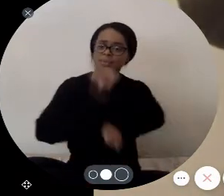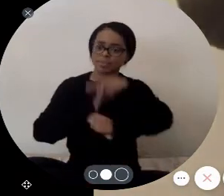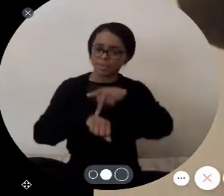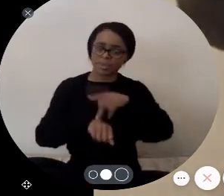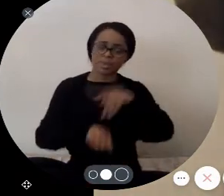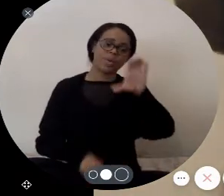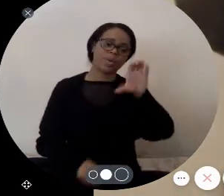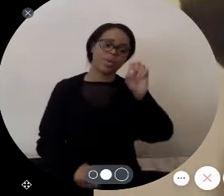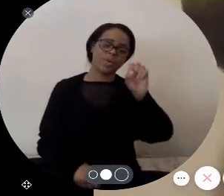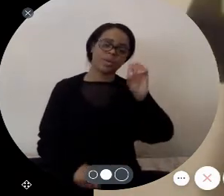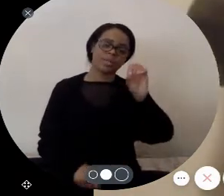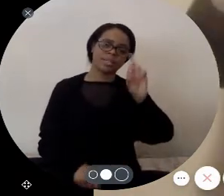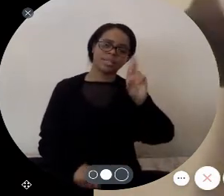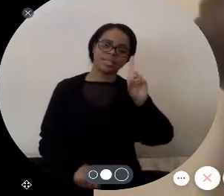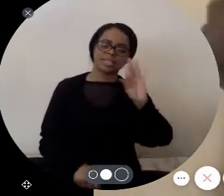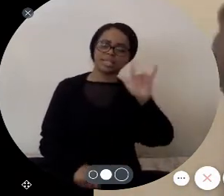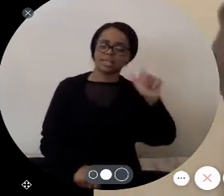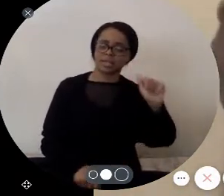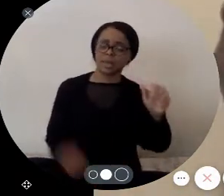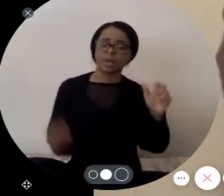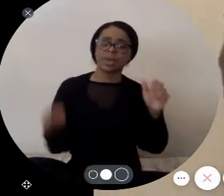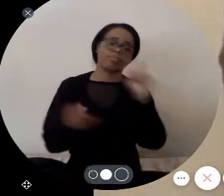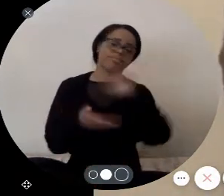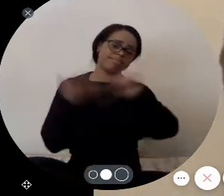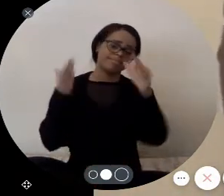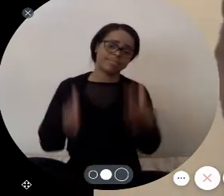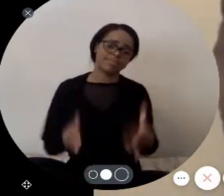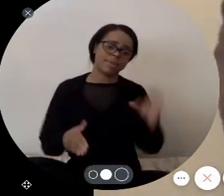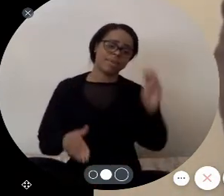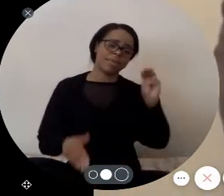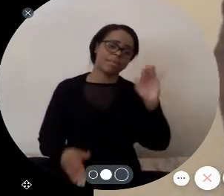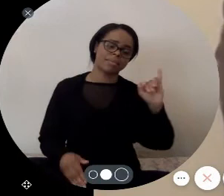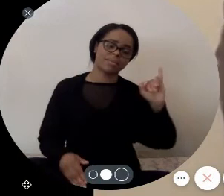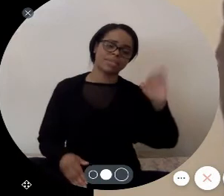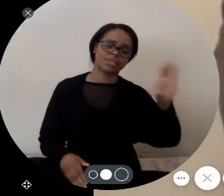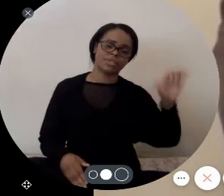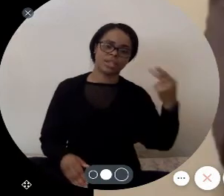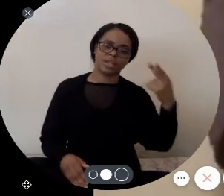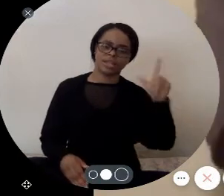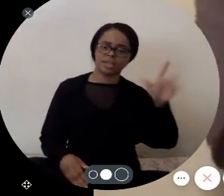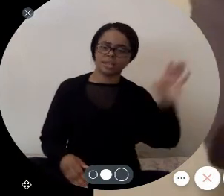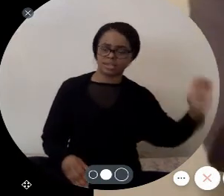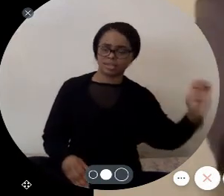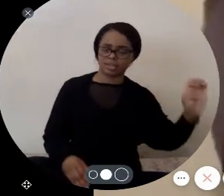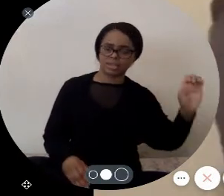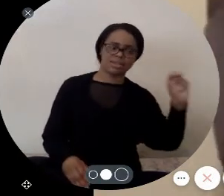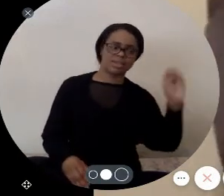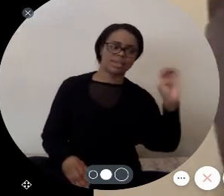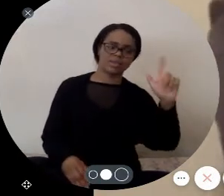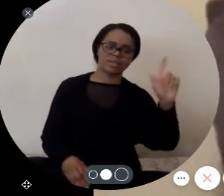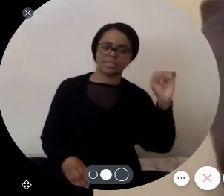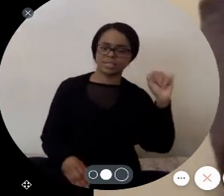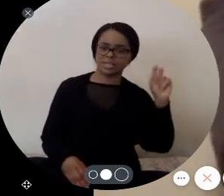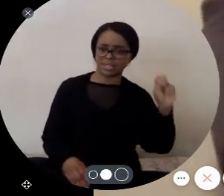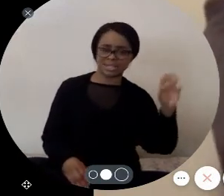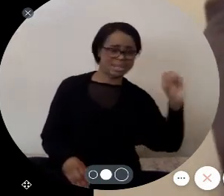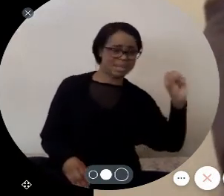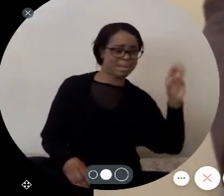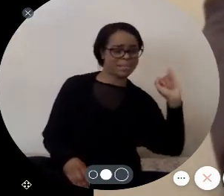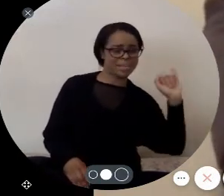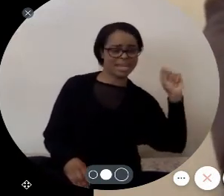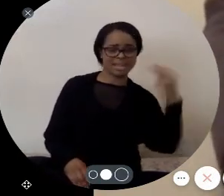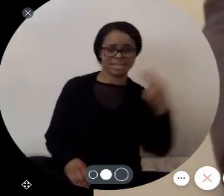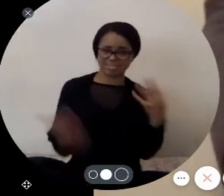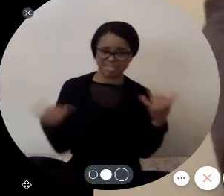Michelle Nelson-Schmidt. Now, before I started the read aloud, I said that this story inspired me to put on my Mary Poppins